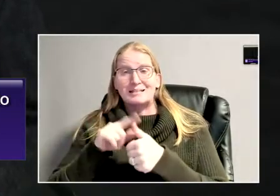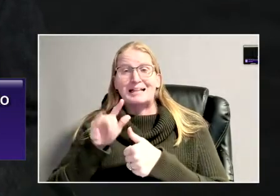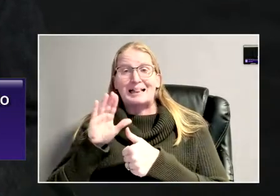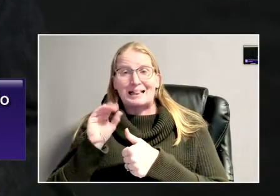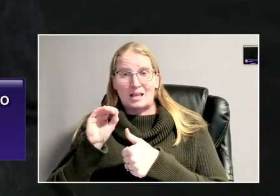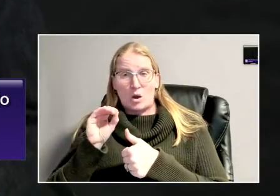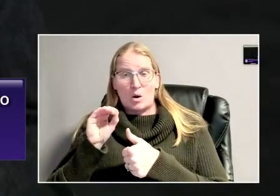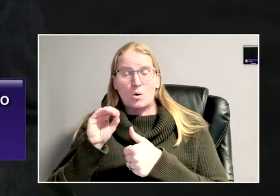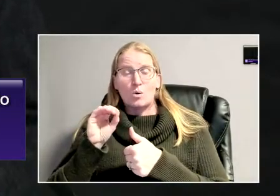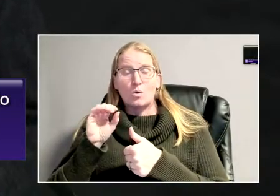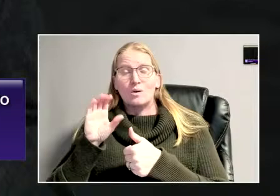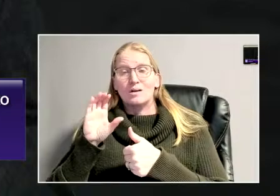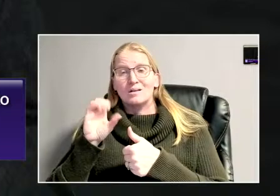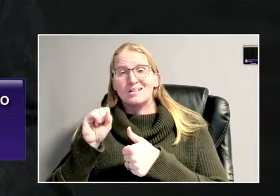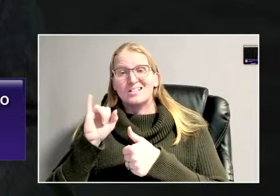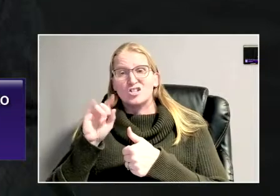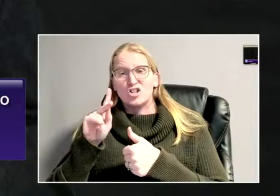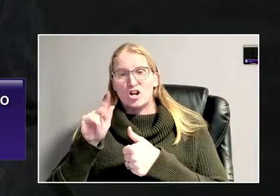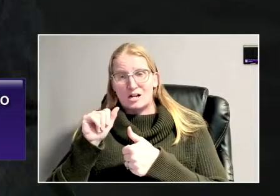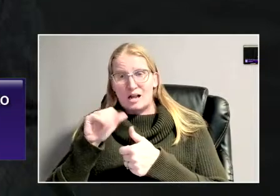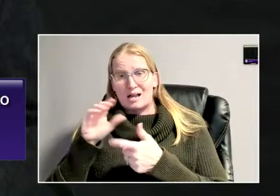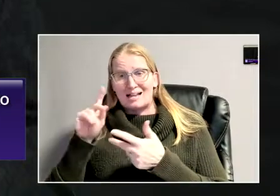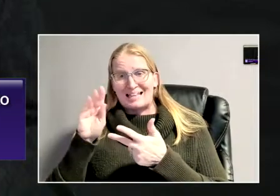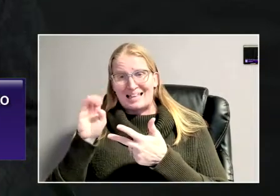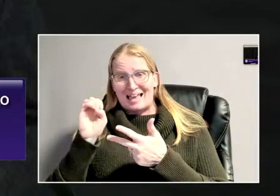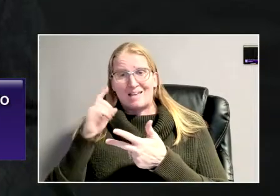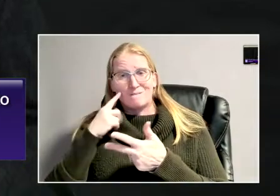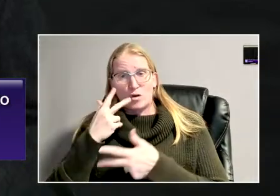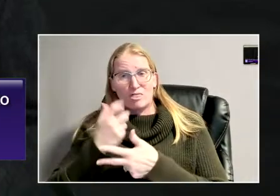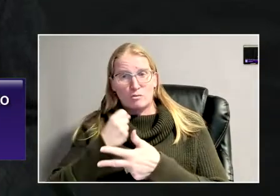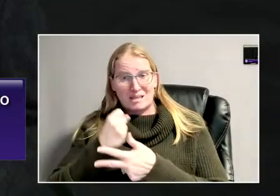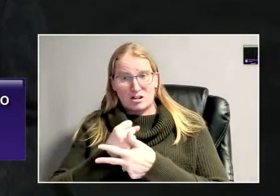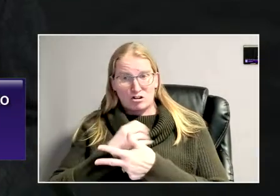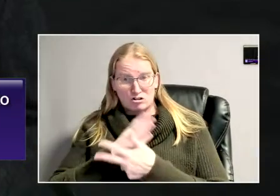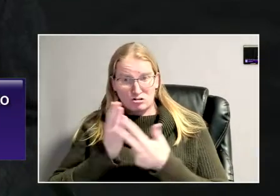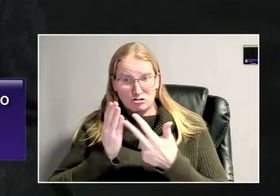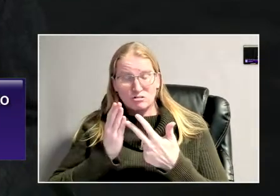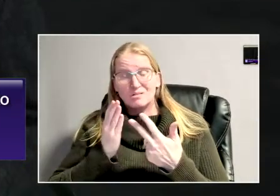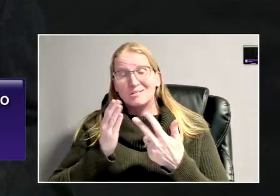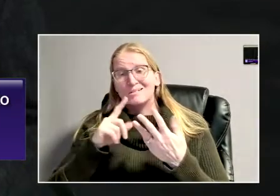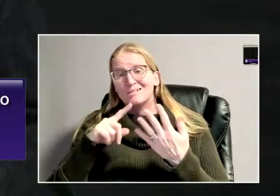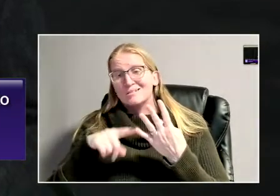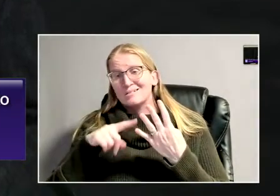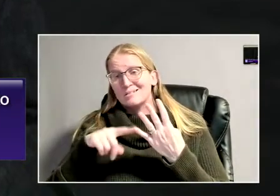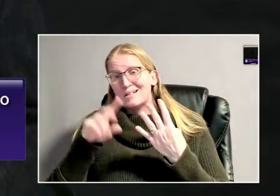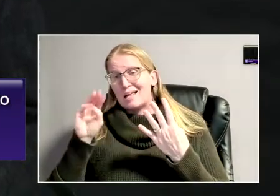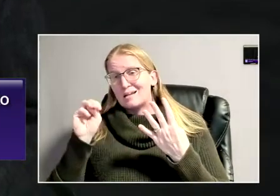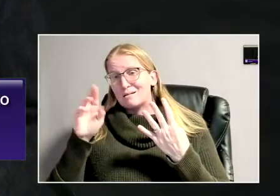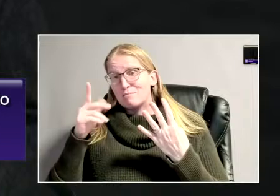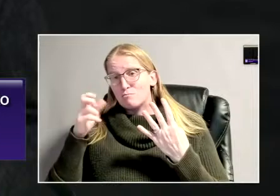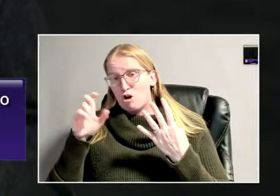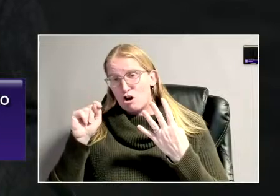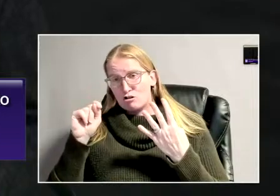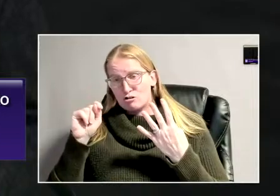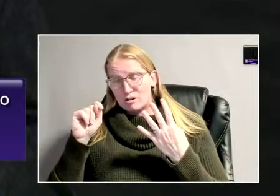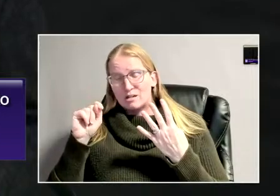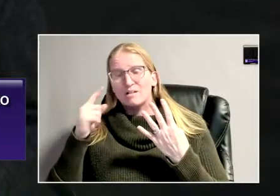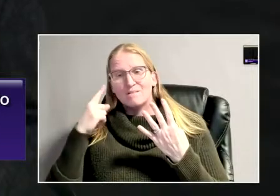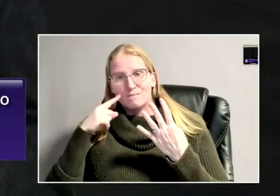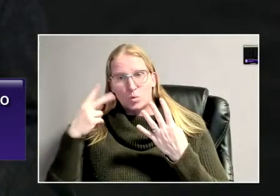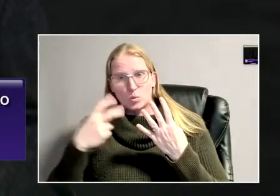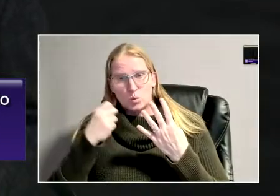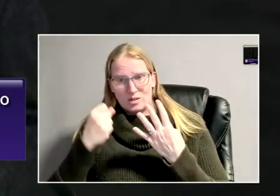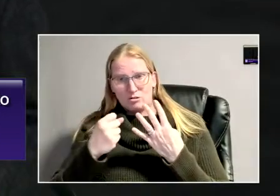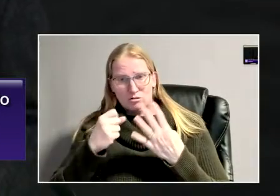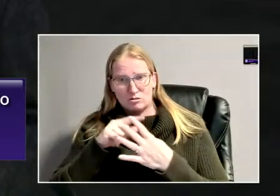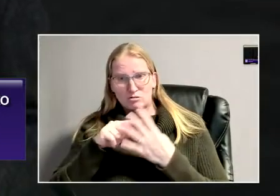cira calman and Kate o Conor to three-year terms on the Brooks Memorial Library Board of Trustees and Margaret Atkinson to